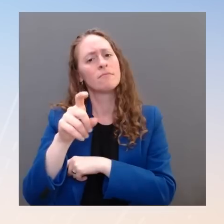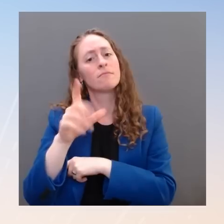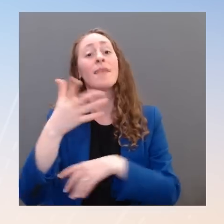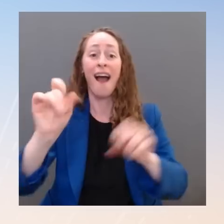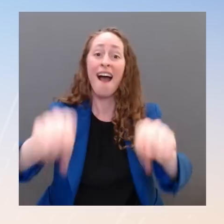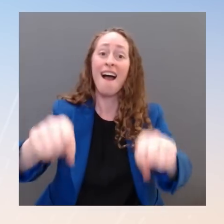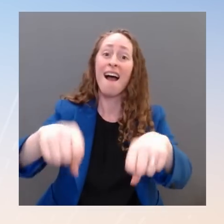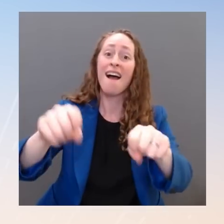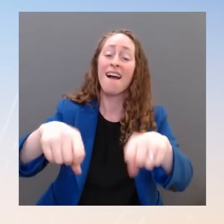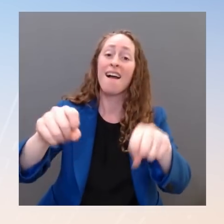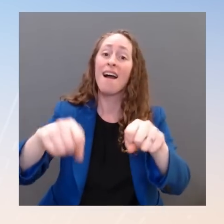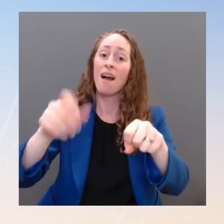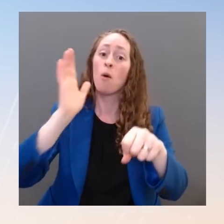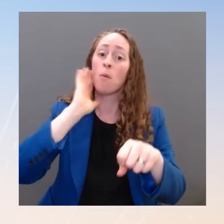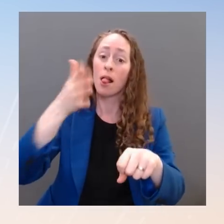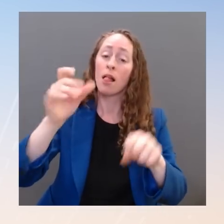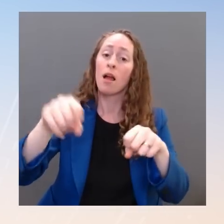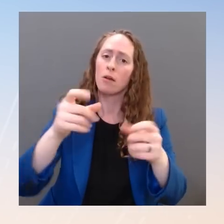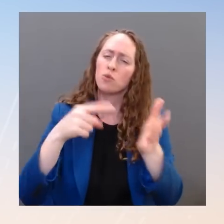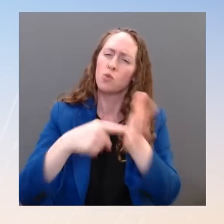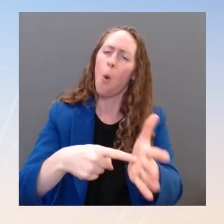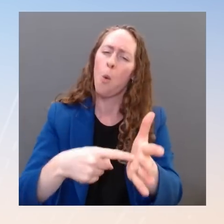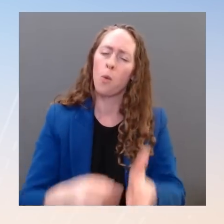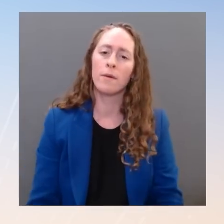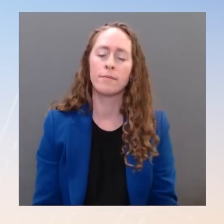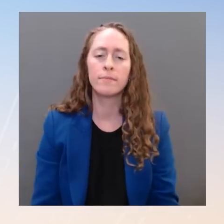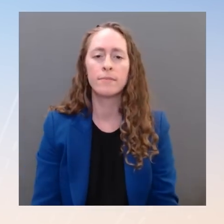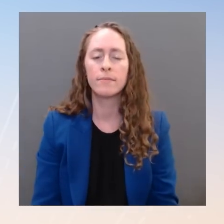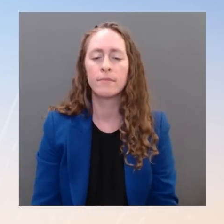not saying that they should be paying